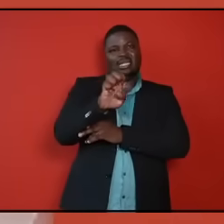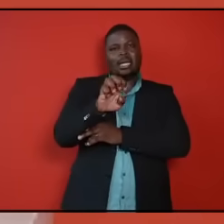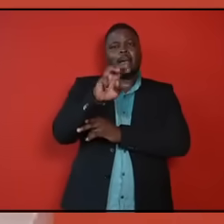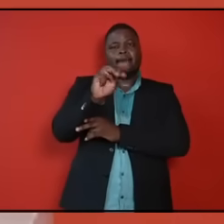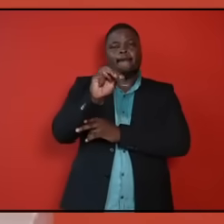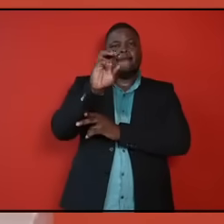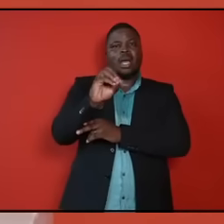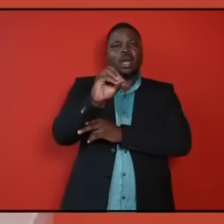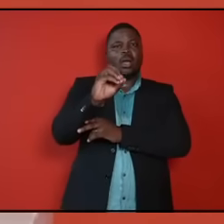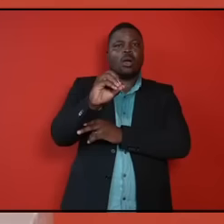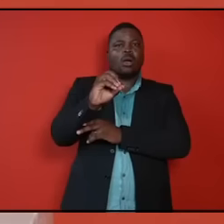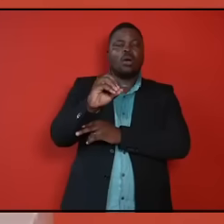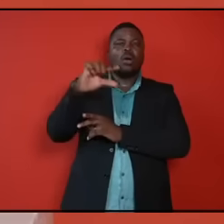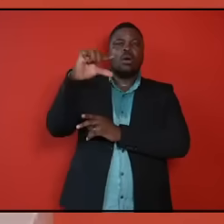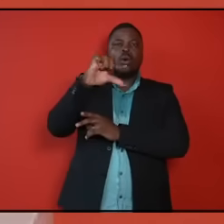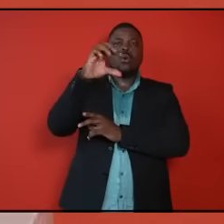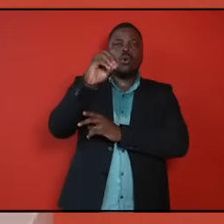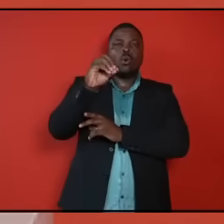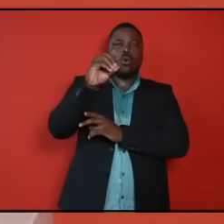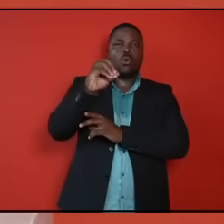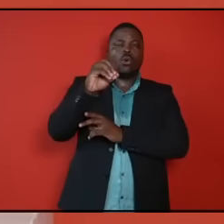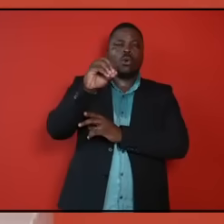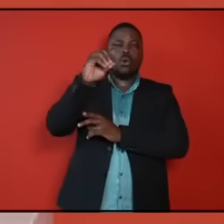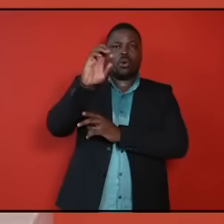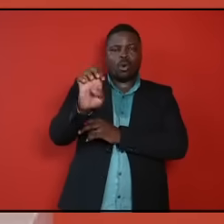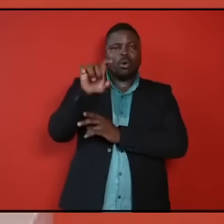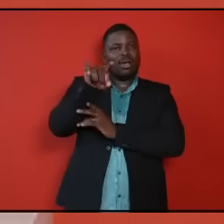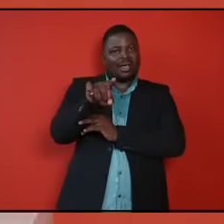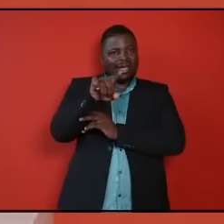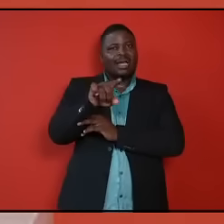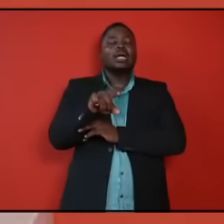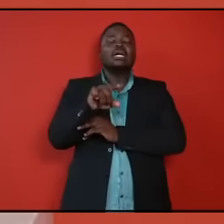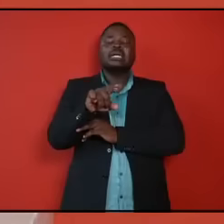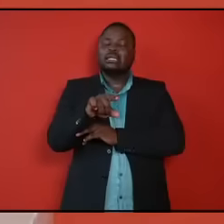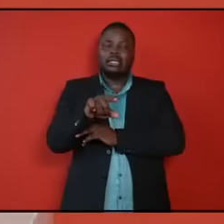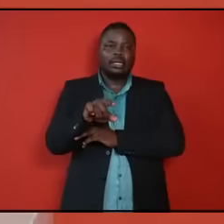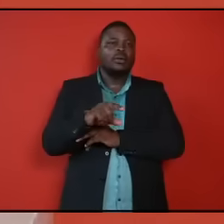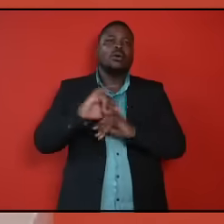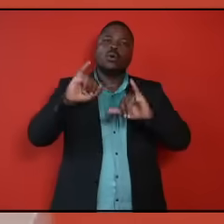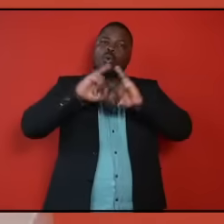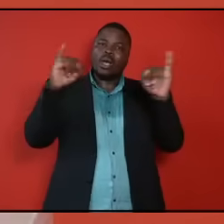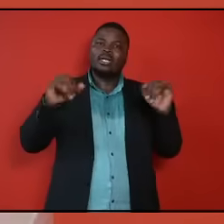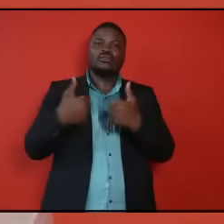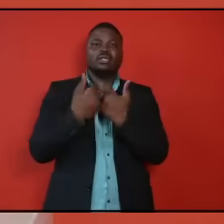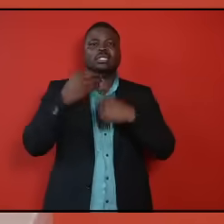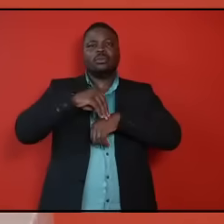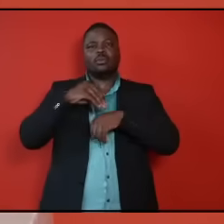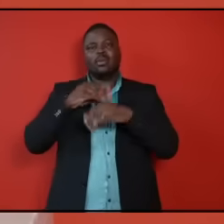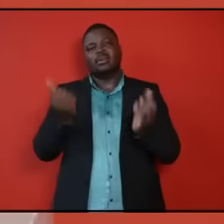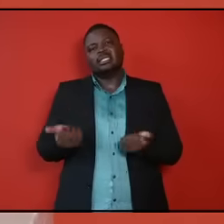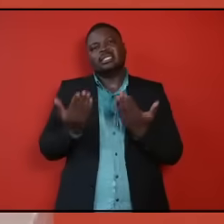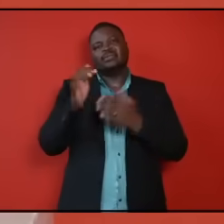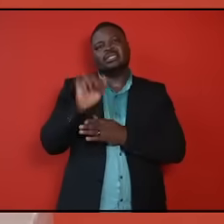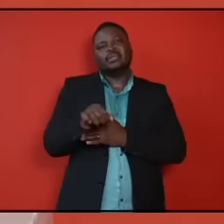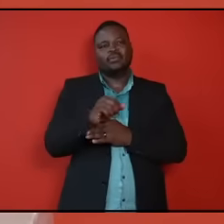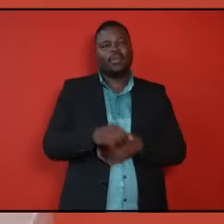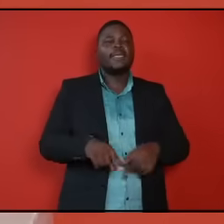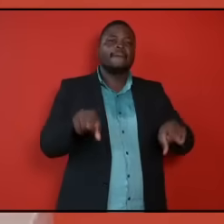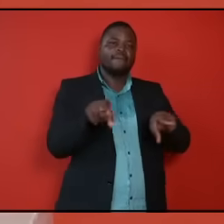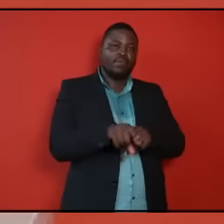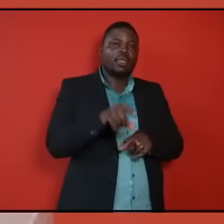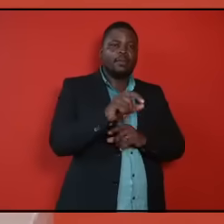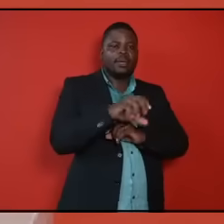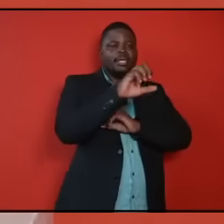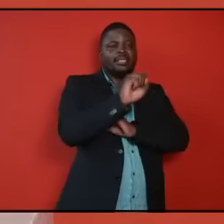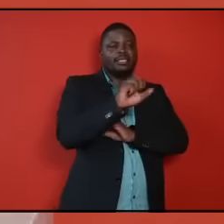Sasol. Sasol can develop that place alone without government. Why are they